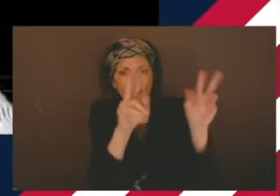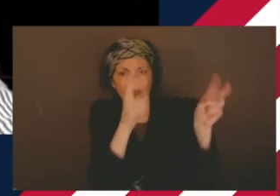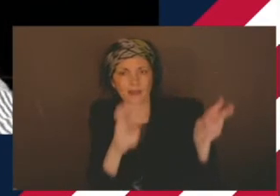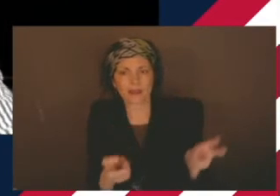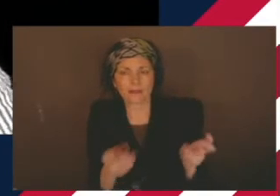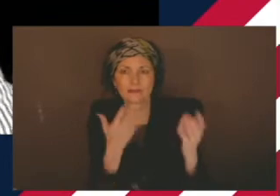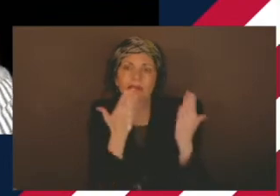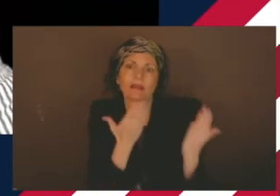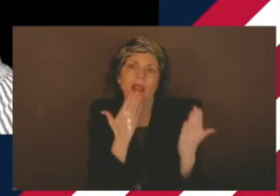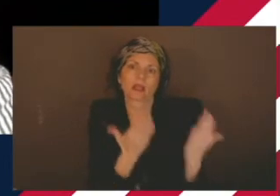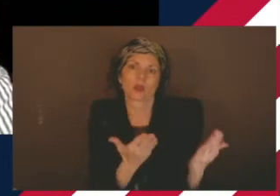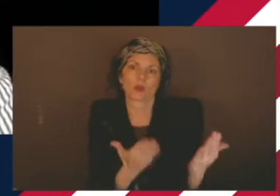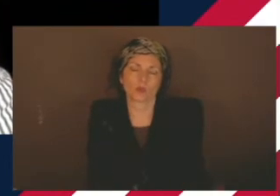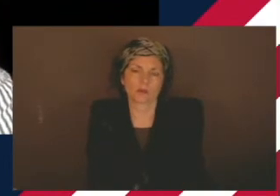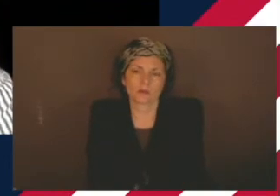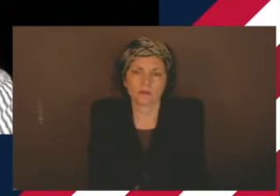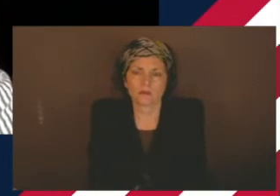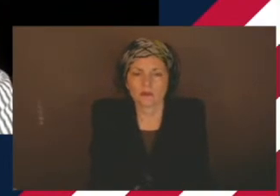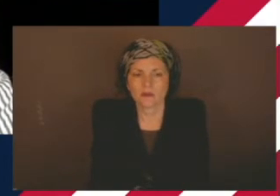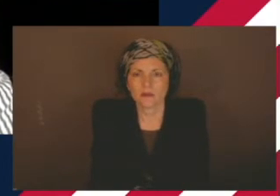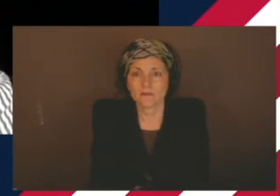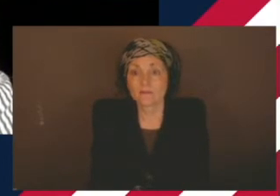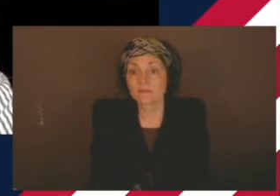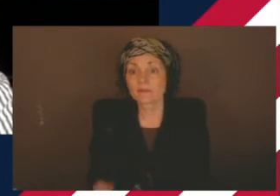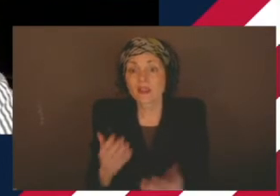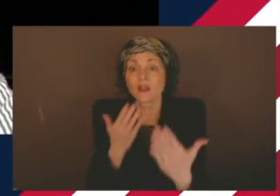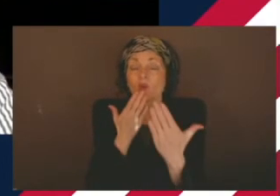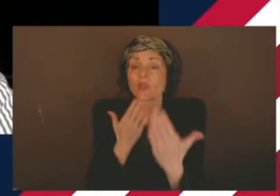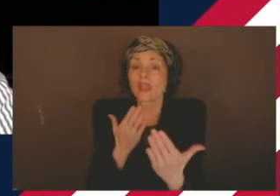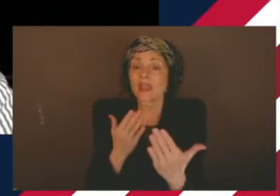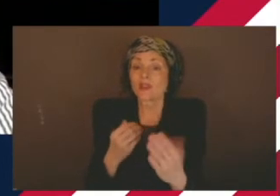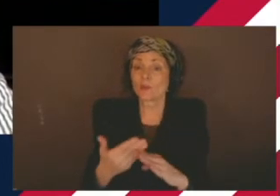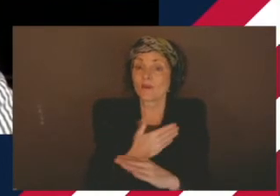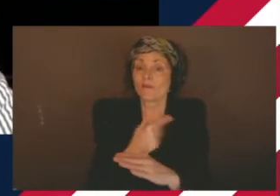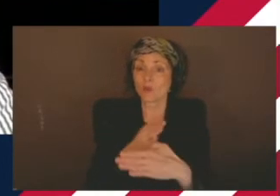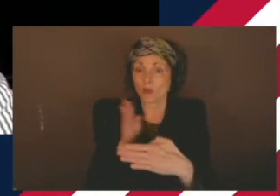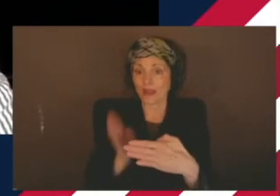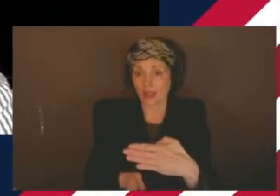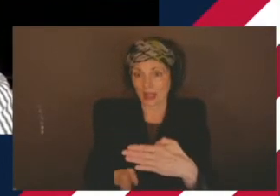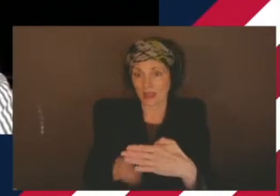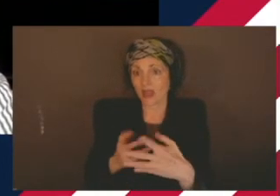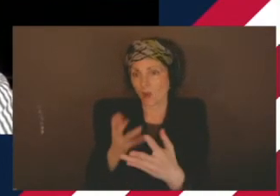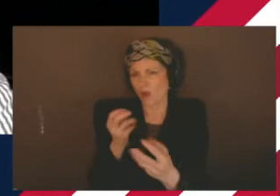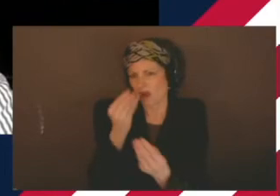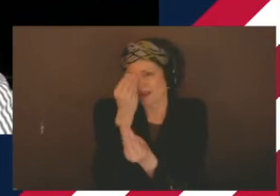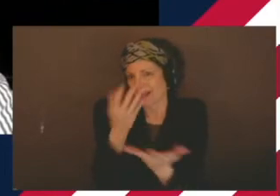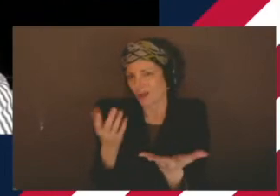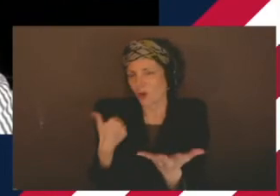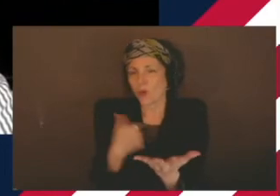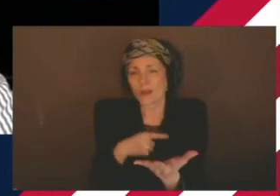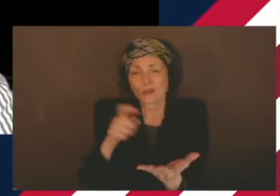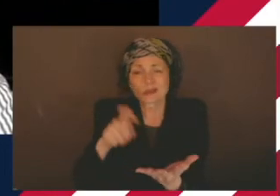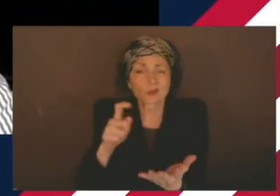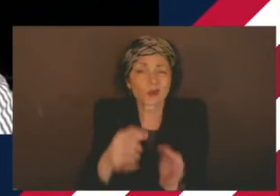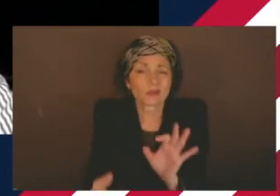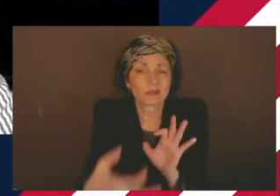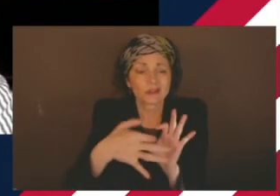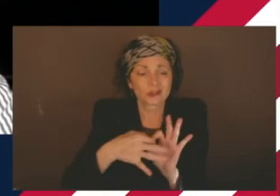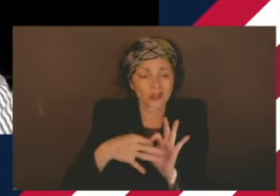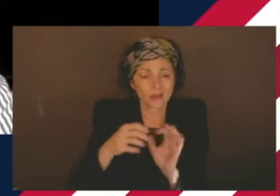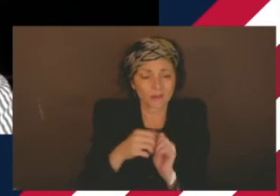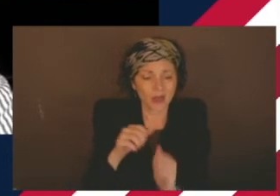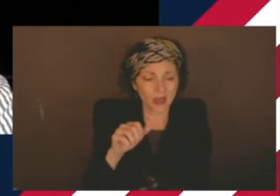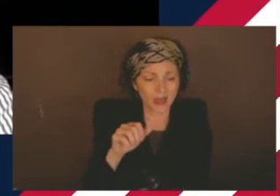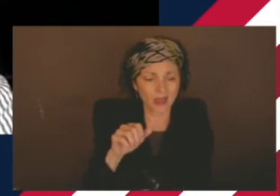All right, thank you. And before we end, I would like to note that we were going to be joined by Yolanda Russell, who is the